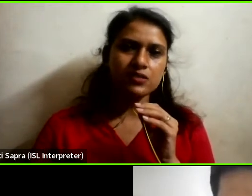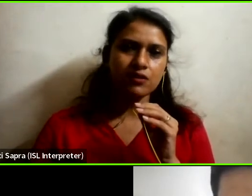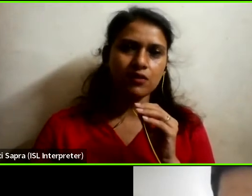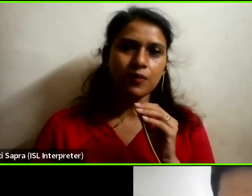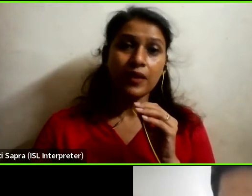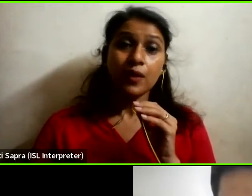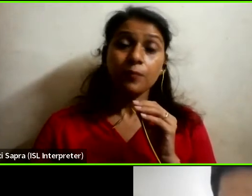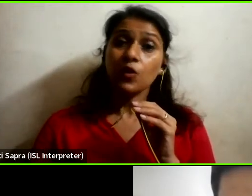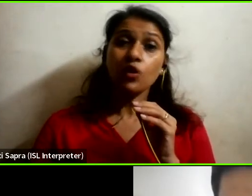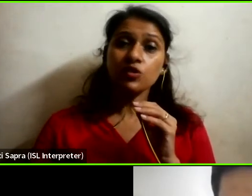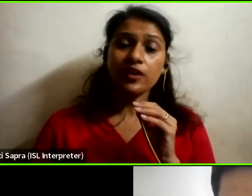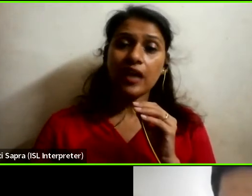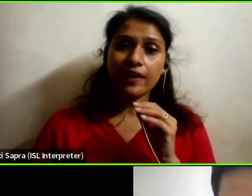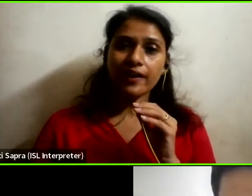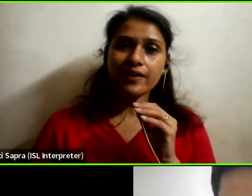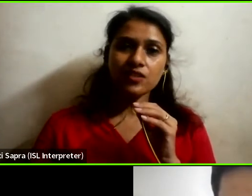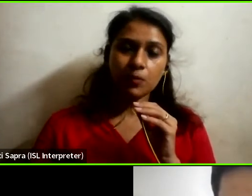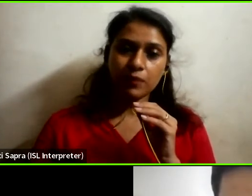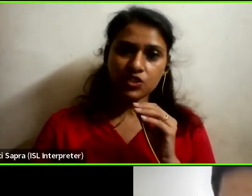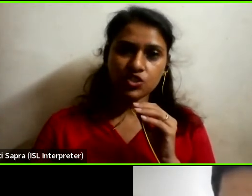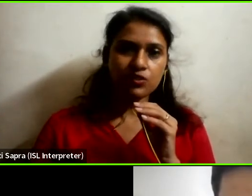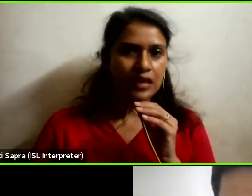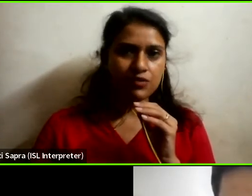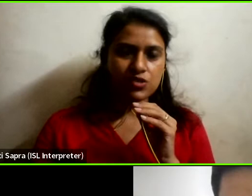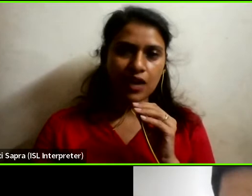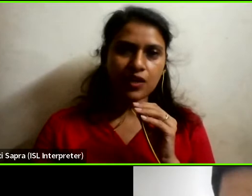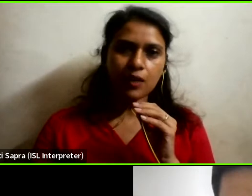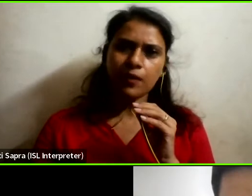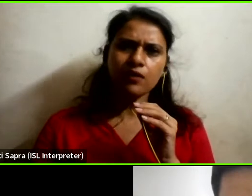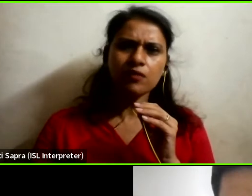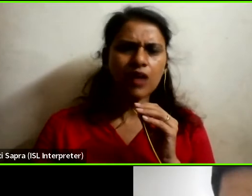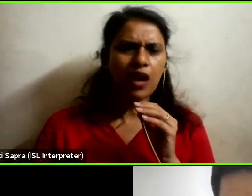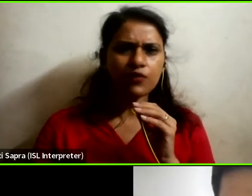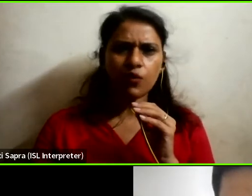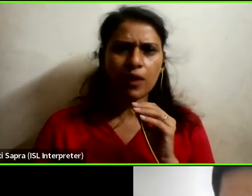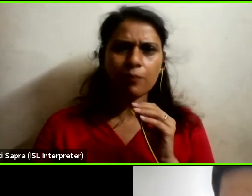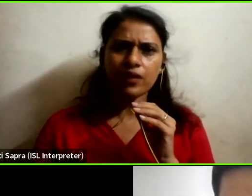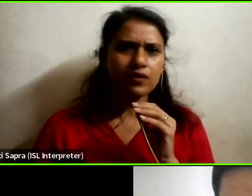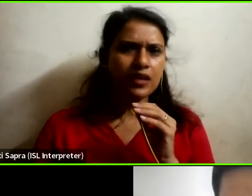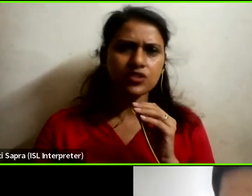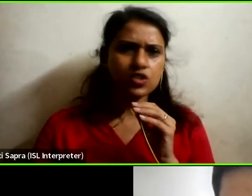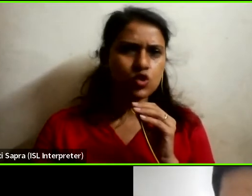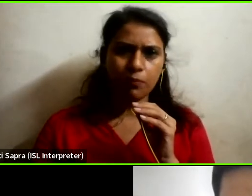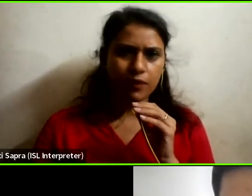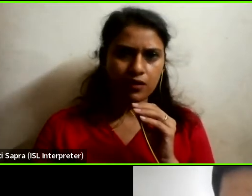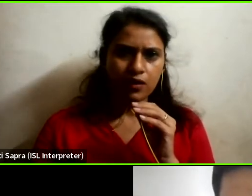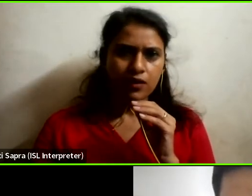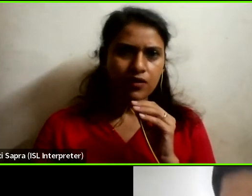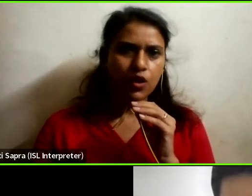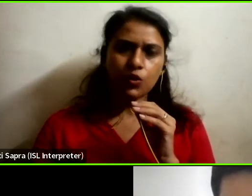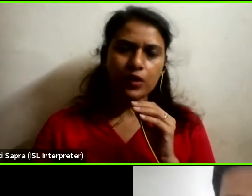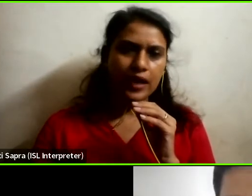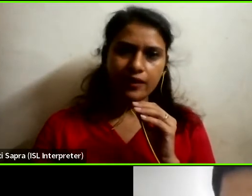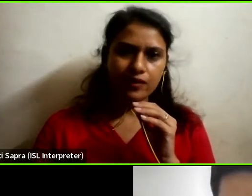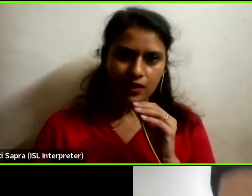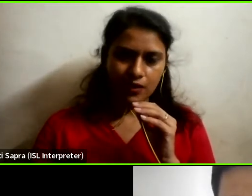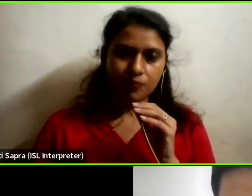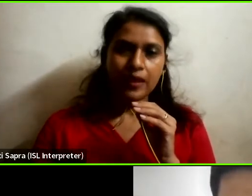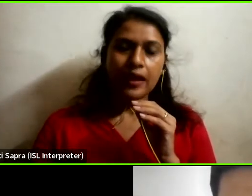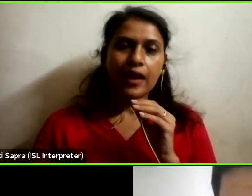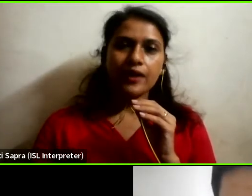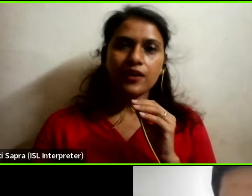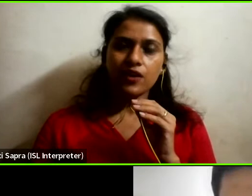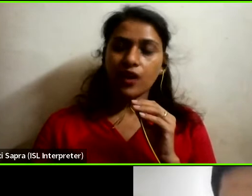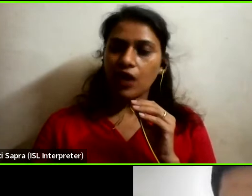as well as because of the guidelines and the pressure they have started. But after 1 month, they just stop it. They're not doing